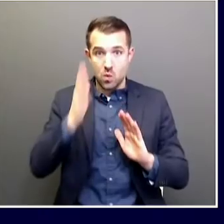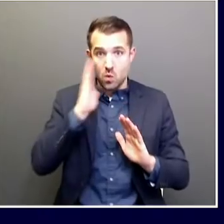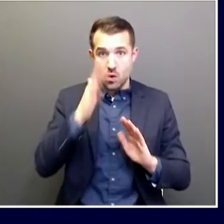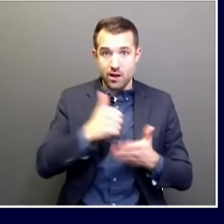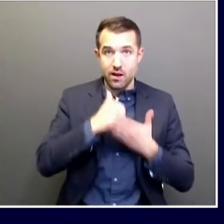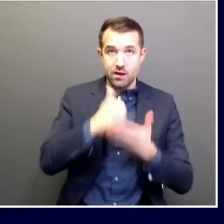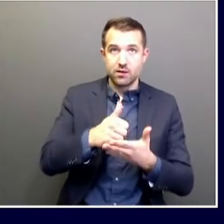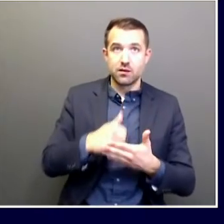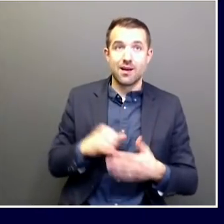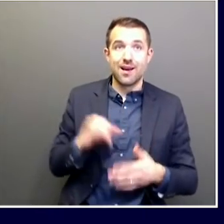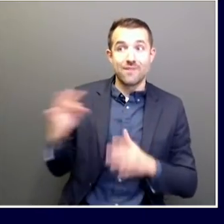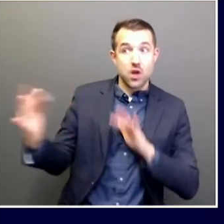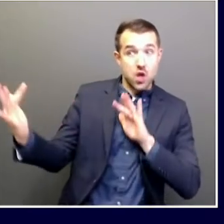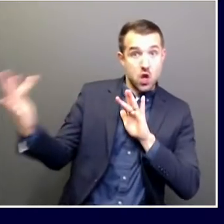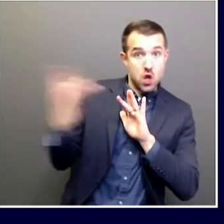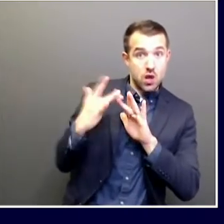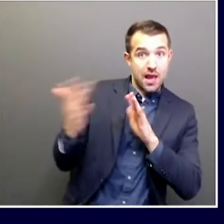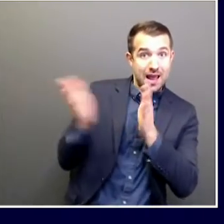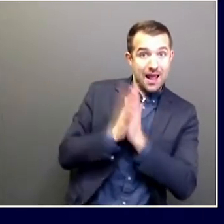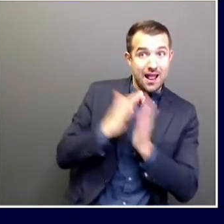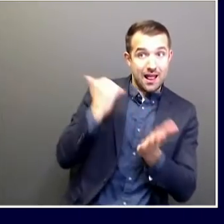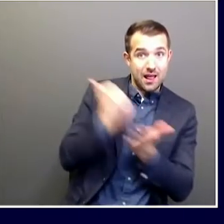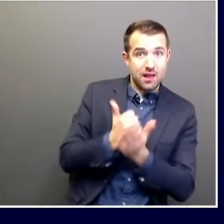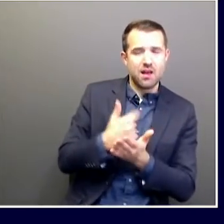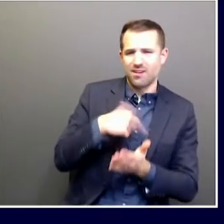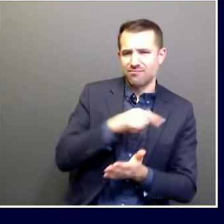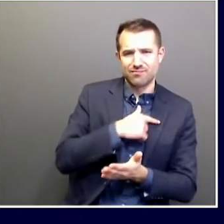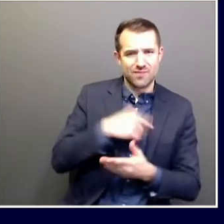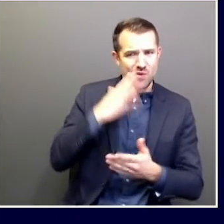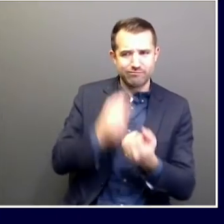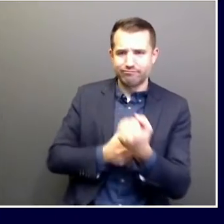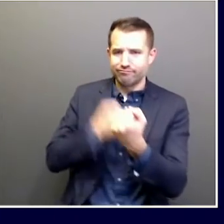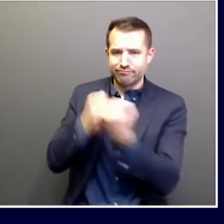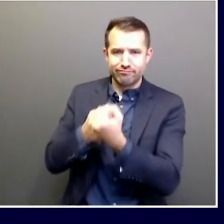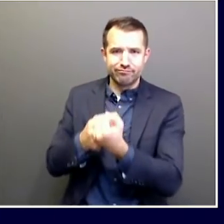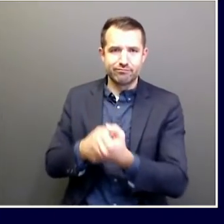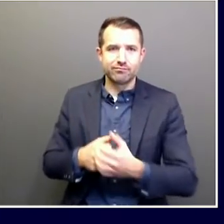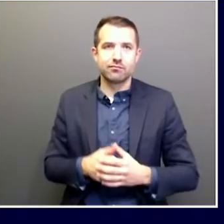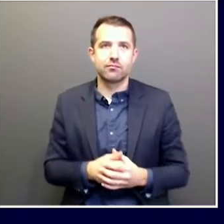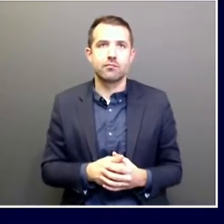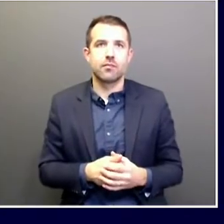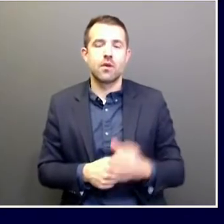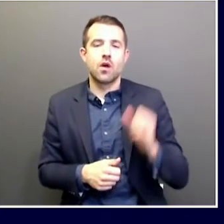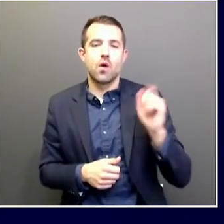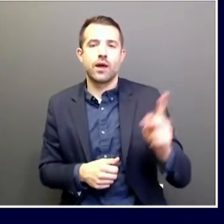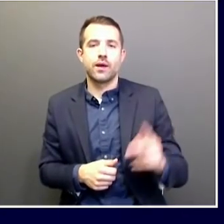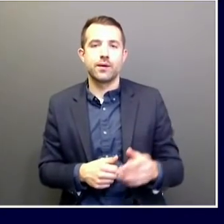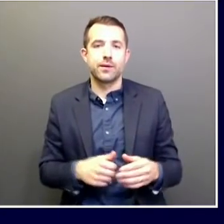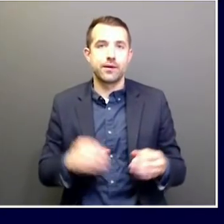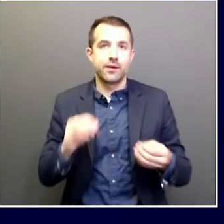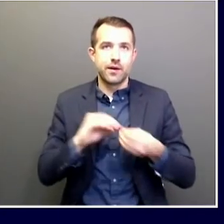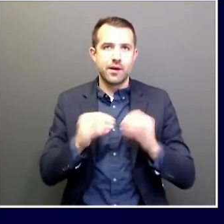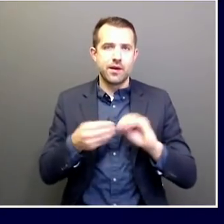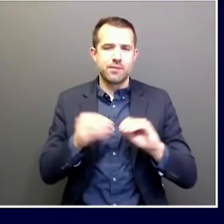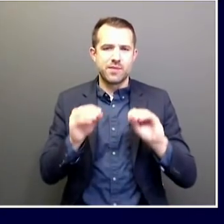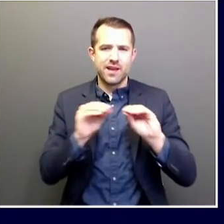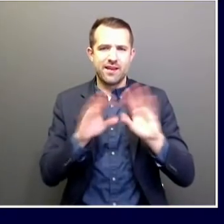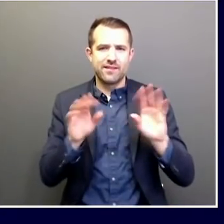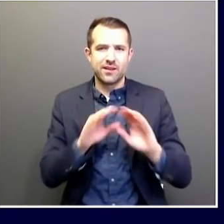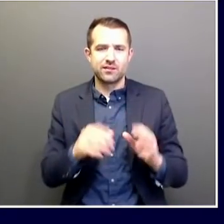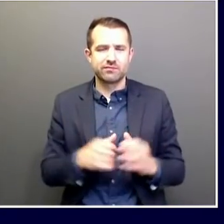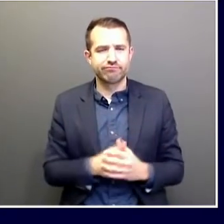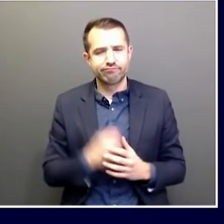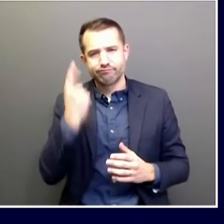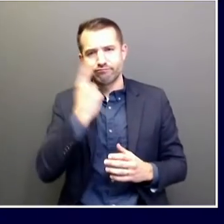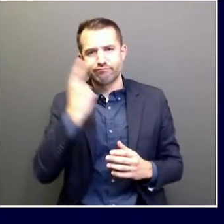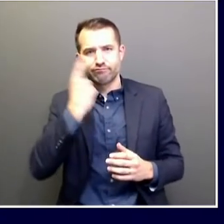those. Okay, great. And just a quick follow-up about numbers, sort of. I'm wondering how long, you mentioned people